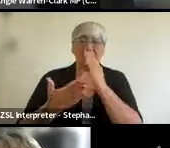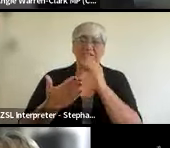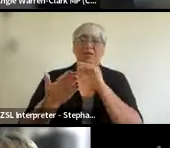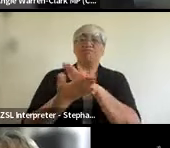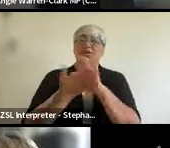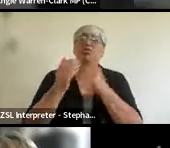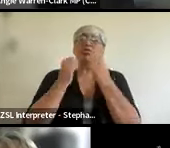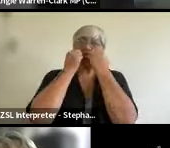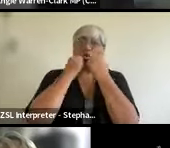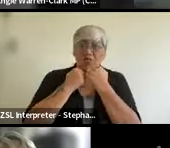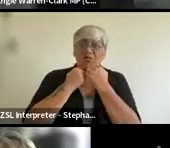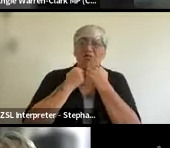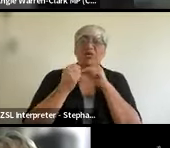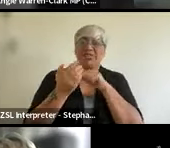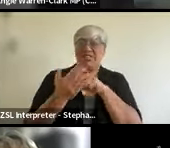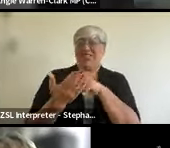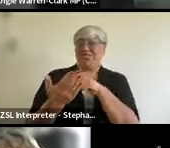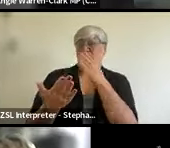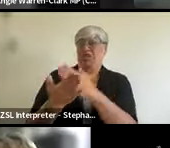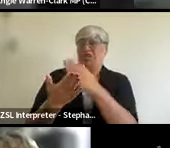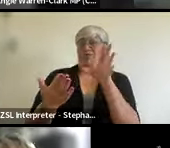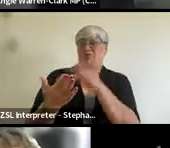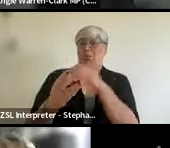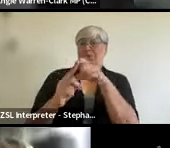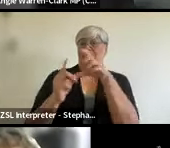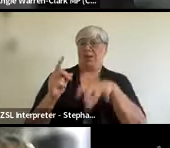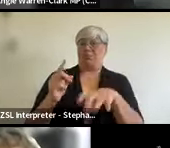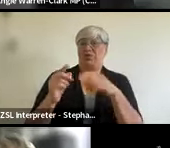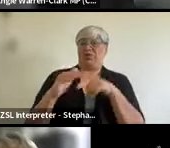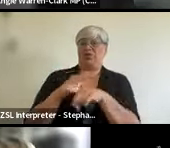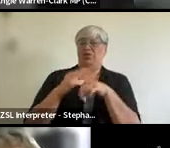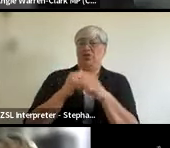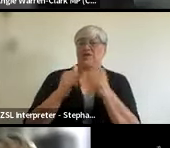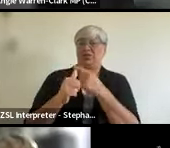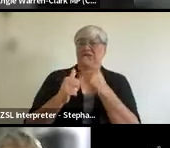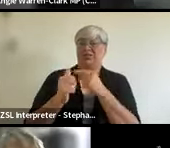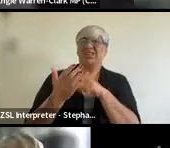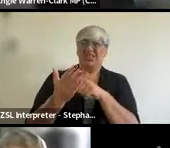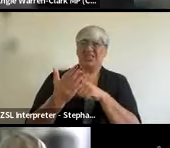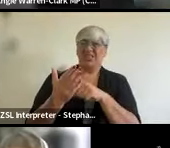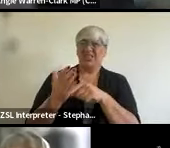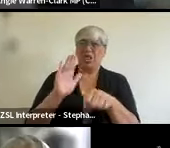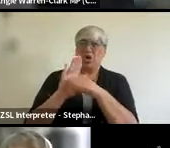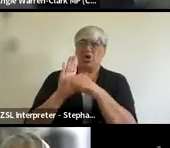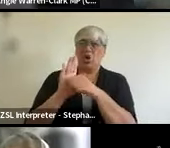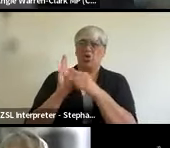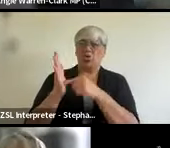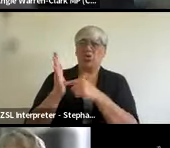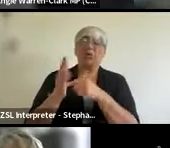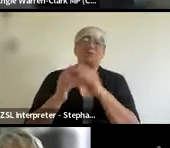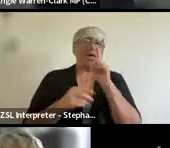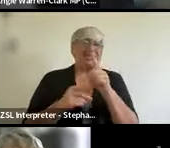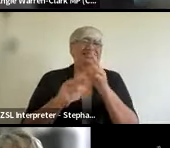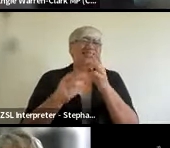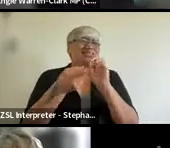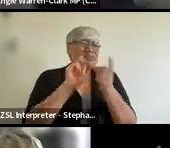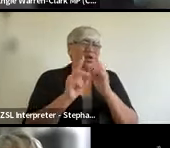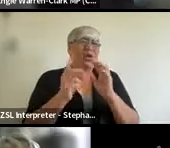the authenticity. And there's even a trick, a problem where